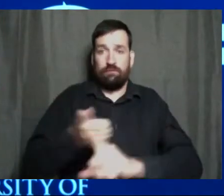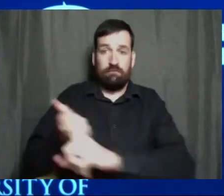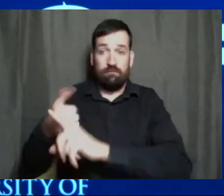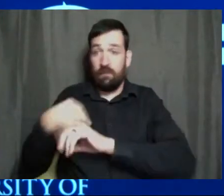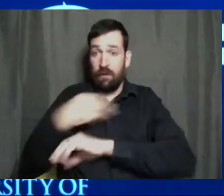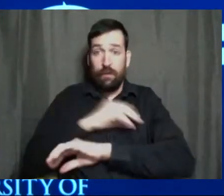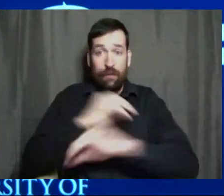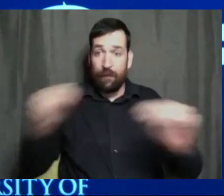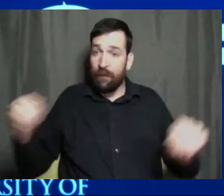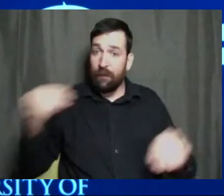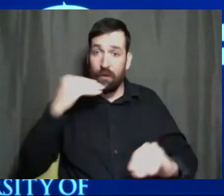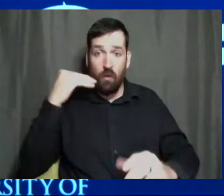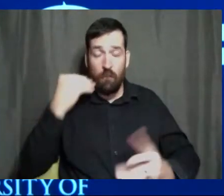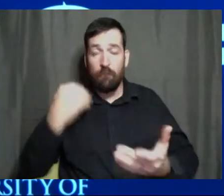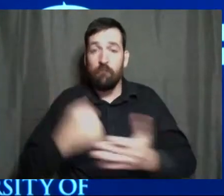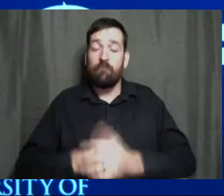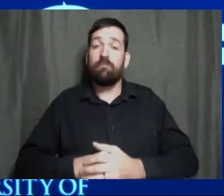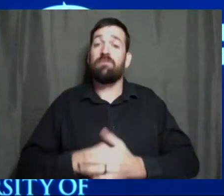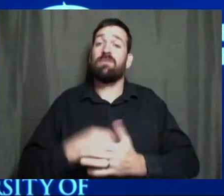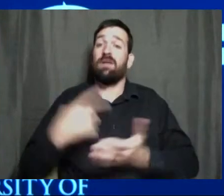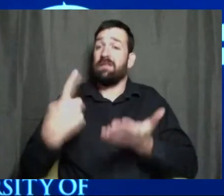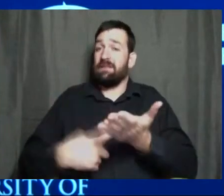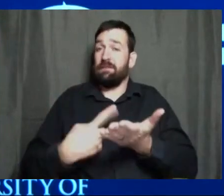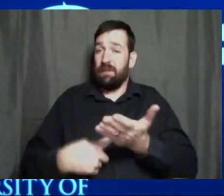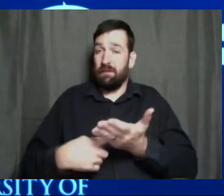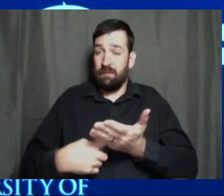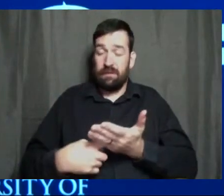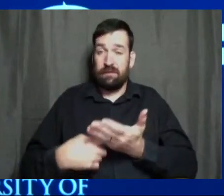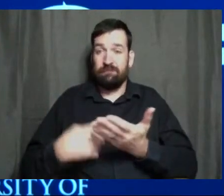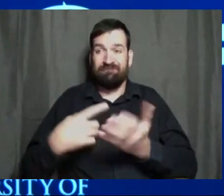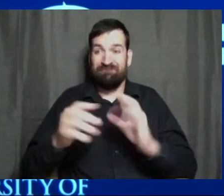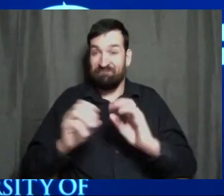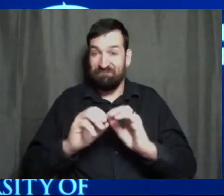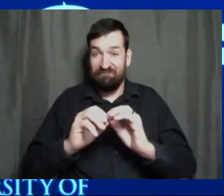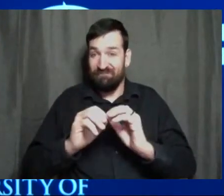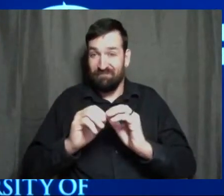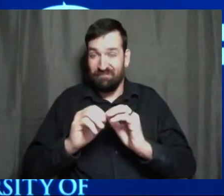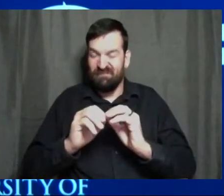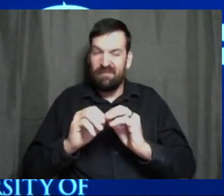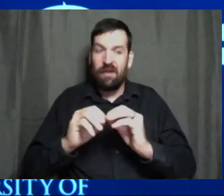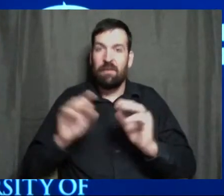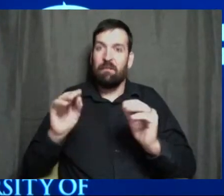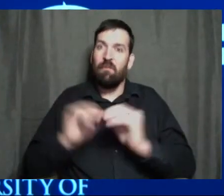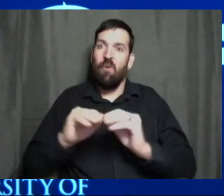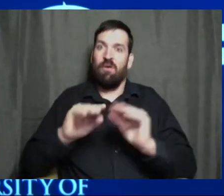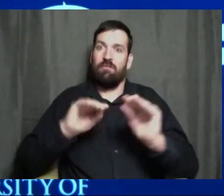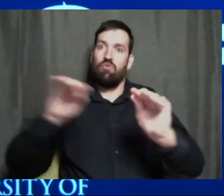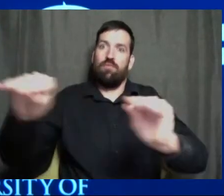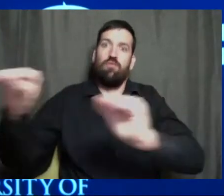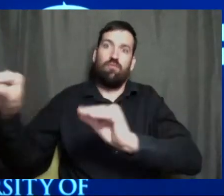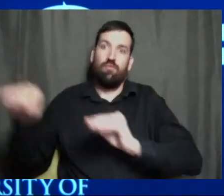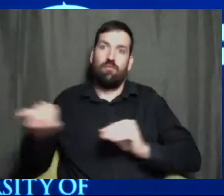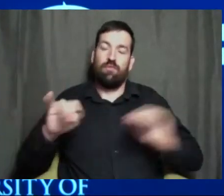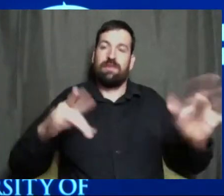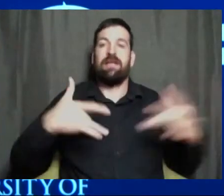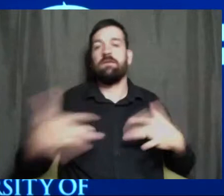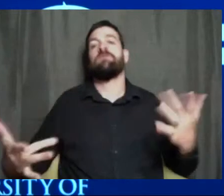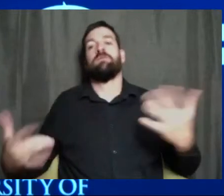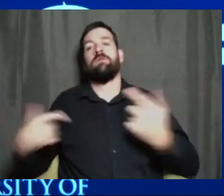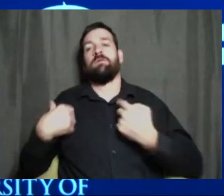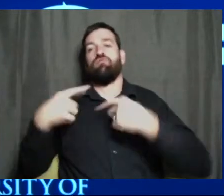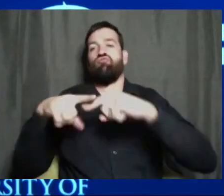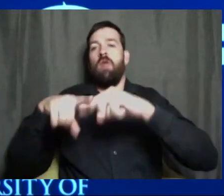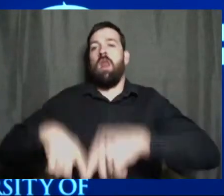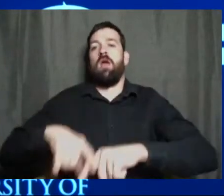sometimes, living in a more transient manner makes it difficult. For that, we had been relying on the Johnson &